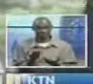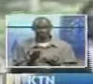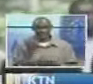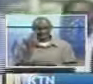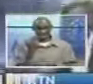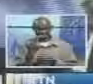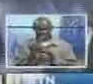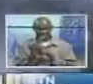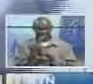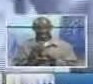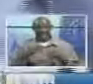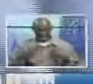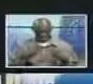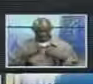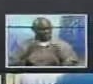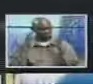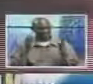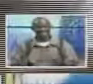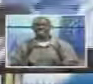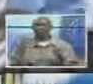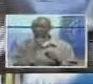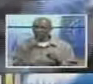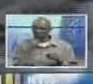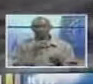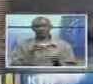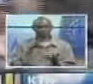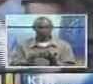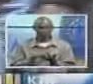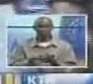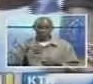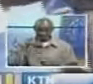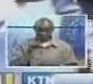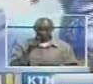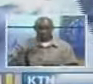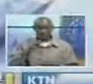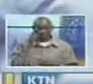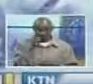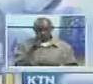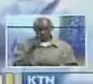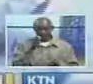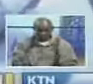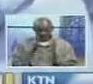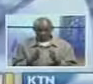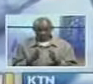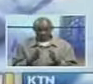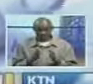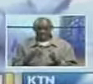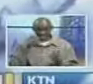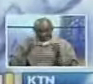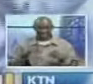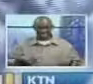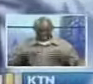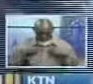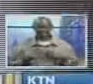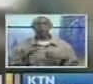Guns come with strict conditions. For instance, you should not point it at a person unless your life is in